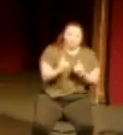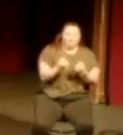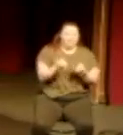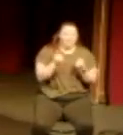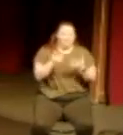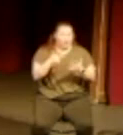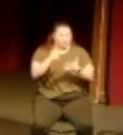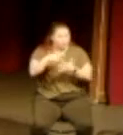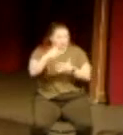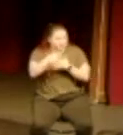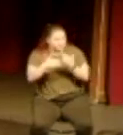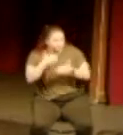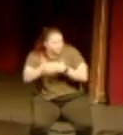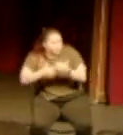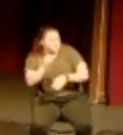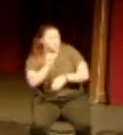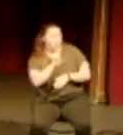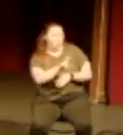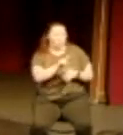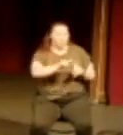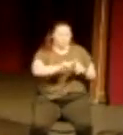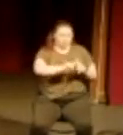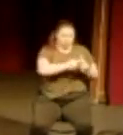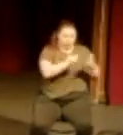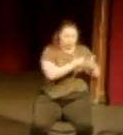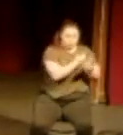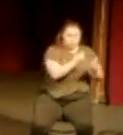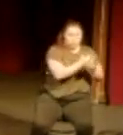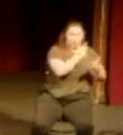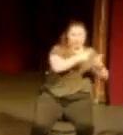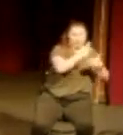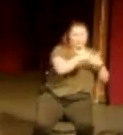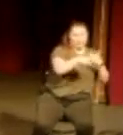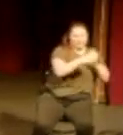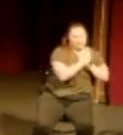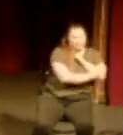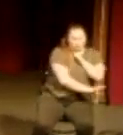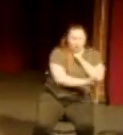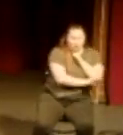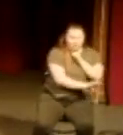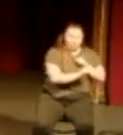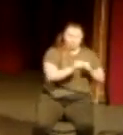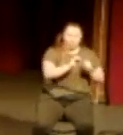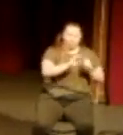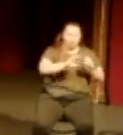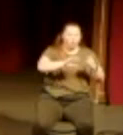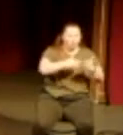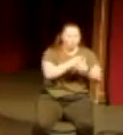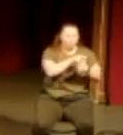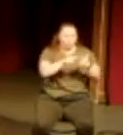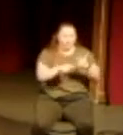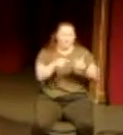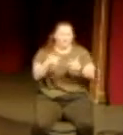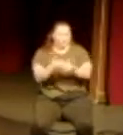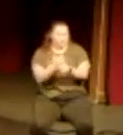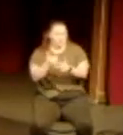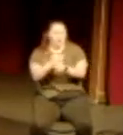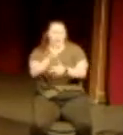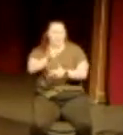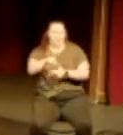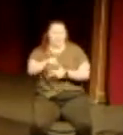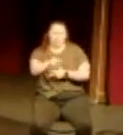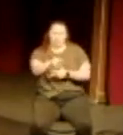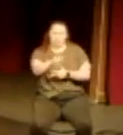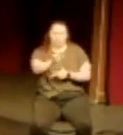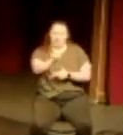process or breaking ground this fall. All three campuses are getting a pretty fresh upgrade, and I want to start